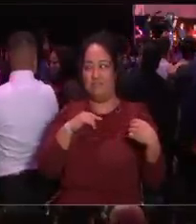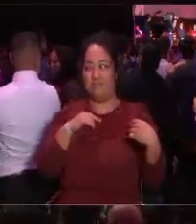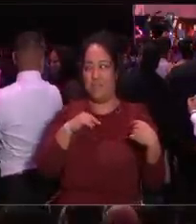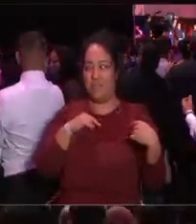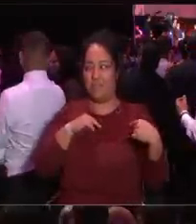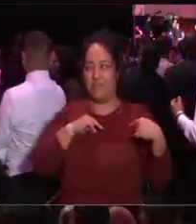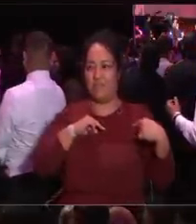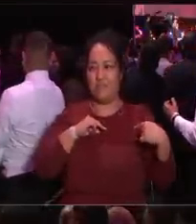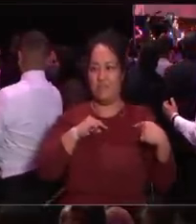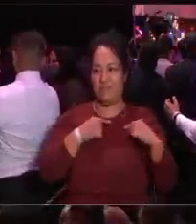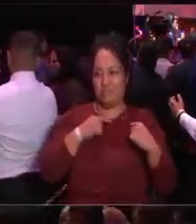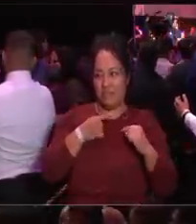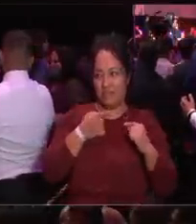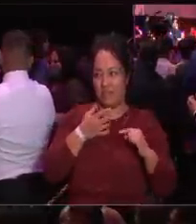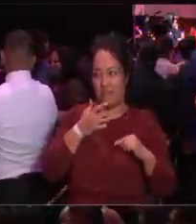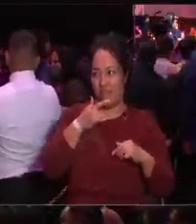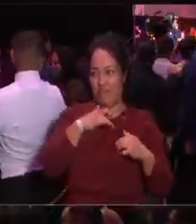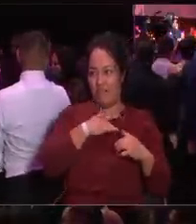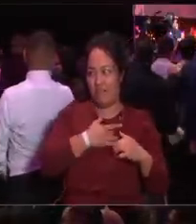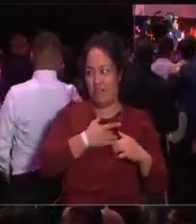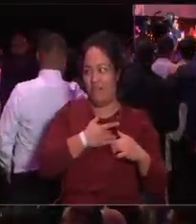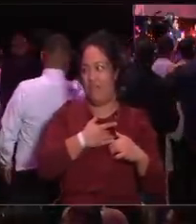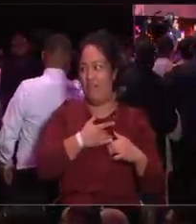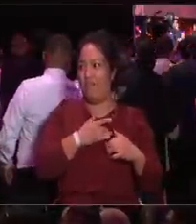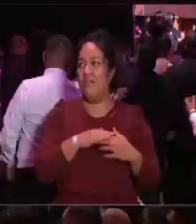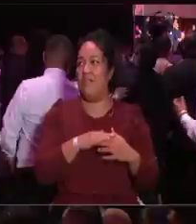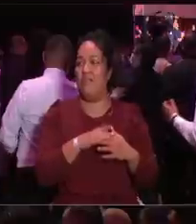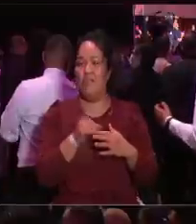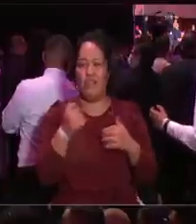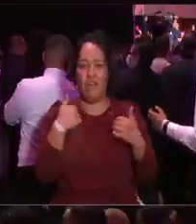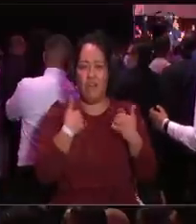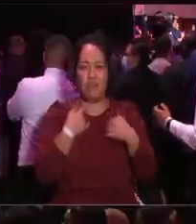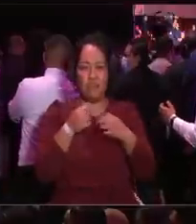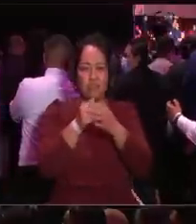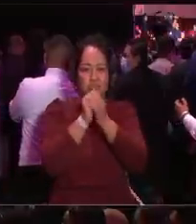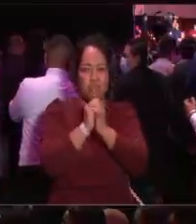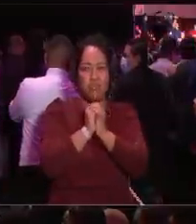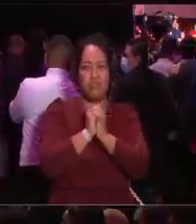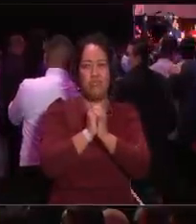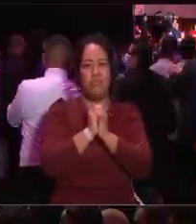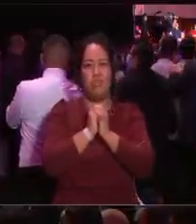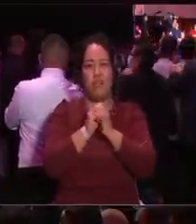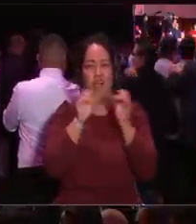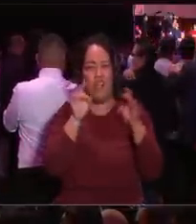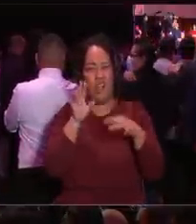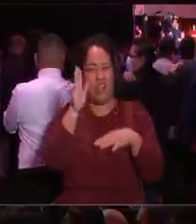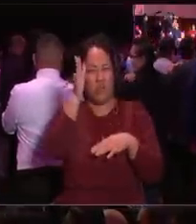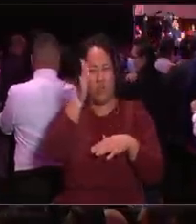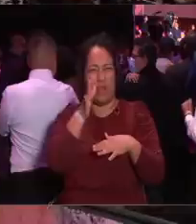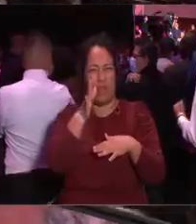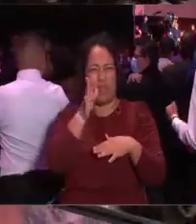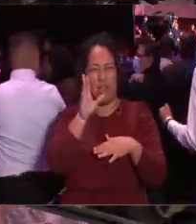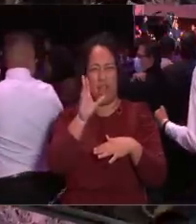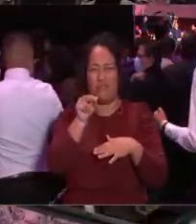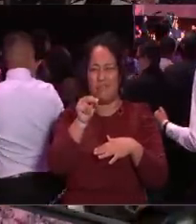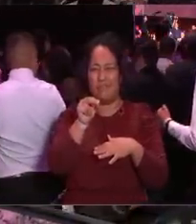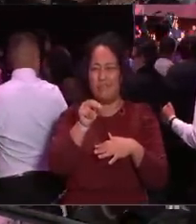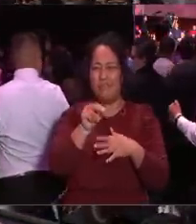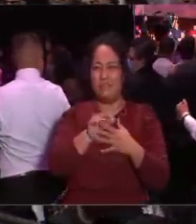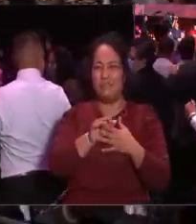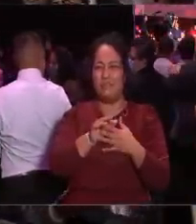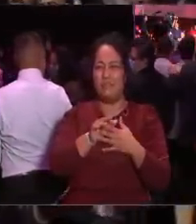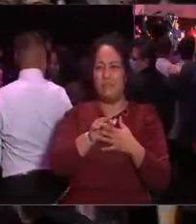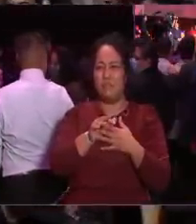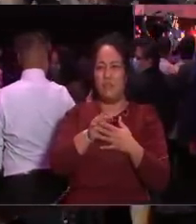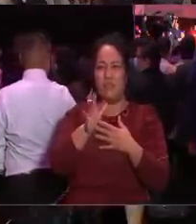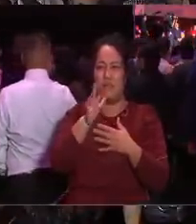en tu corazón. You cannot worship and hate your mom and dad. Y tener odio con tu mamá y papá. I don't care if he left you or your